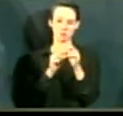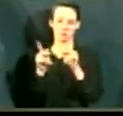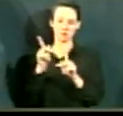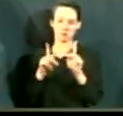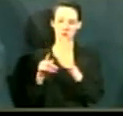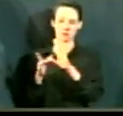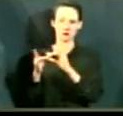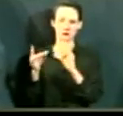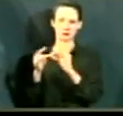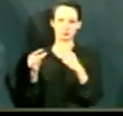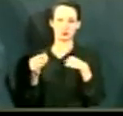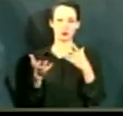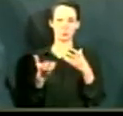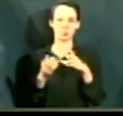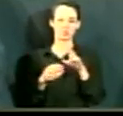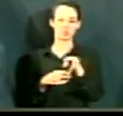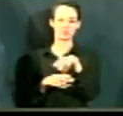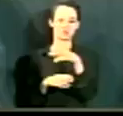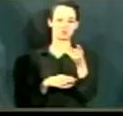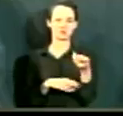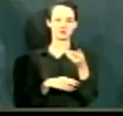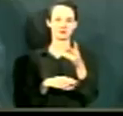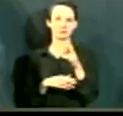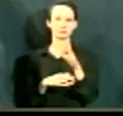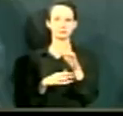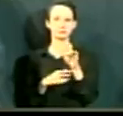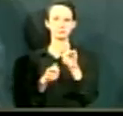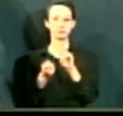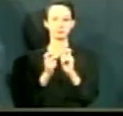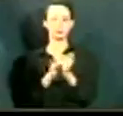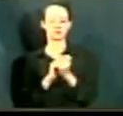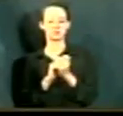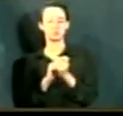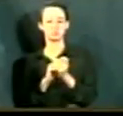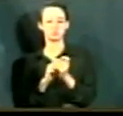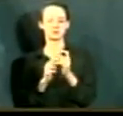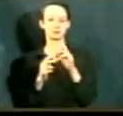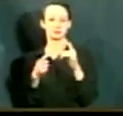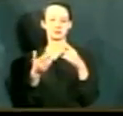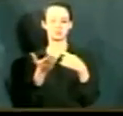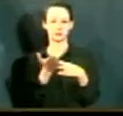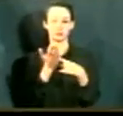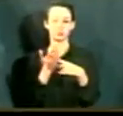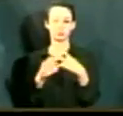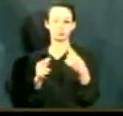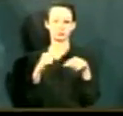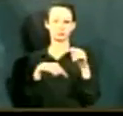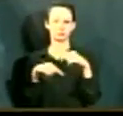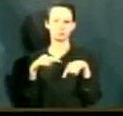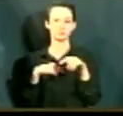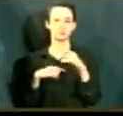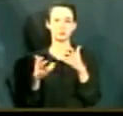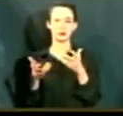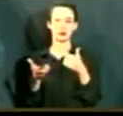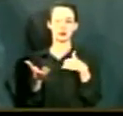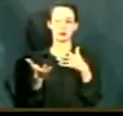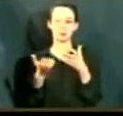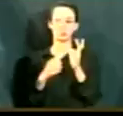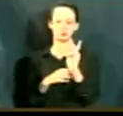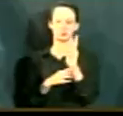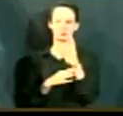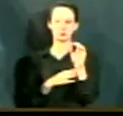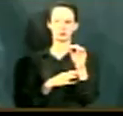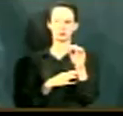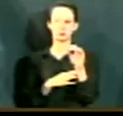I would like to kind of flip this discussion a little back to I would like Knox County not only